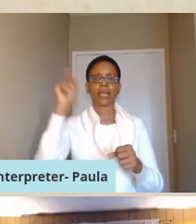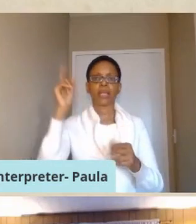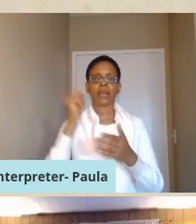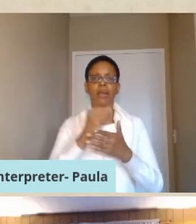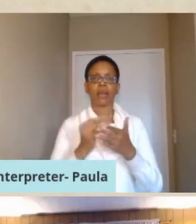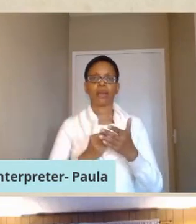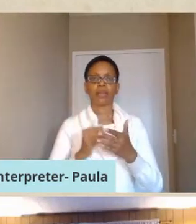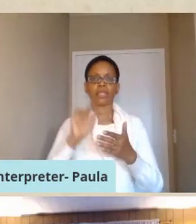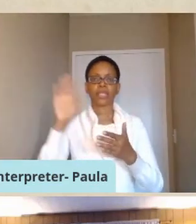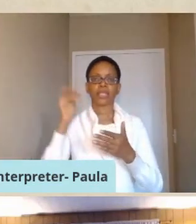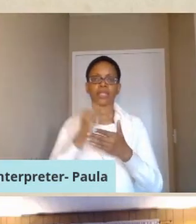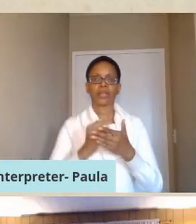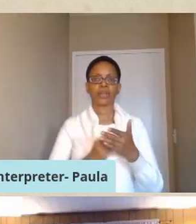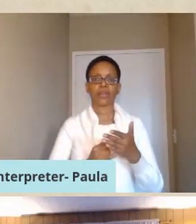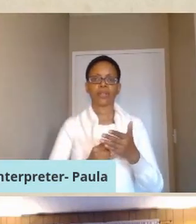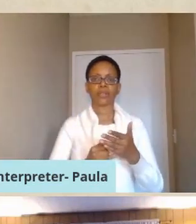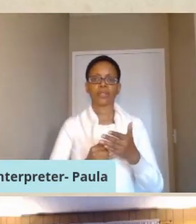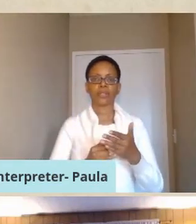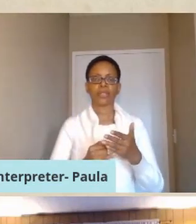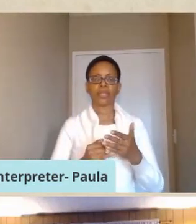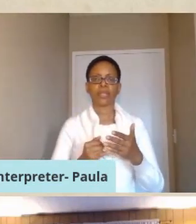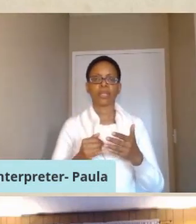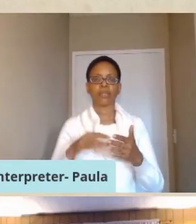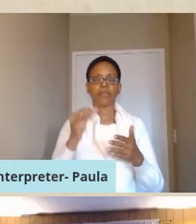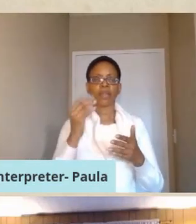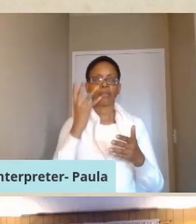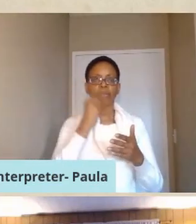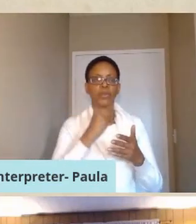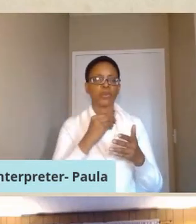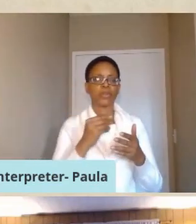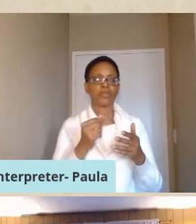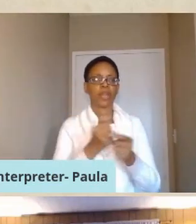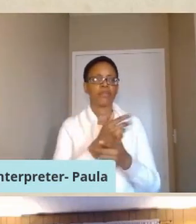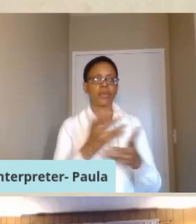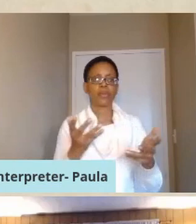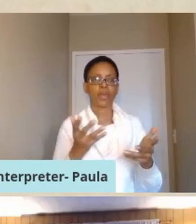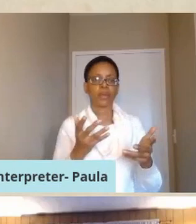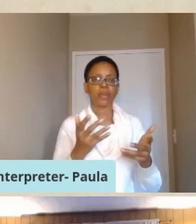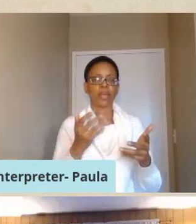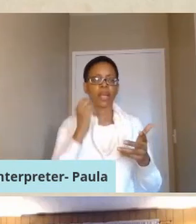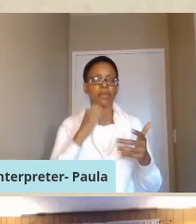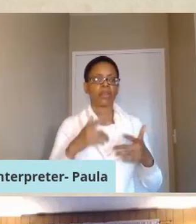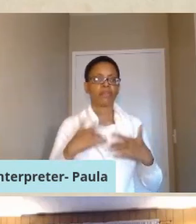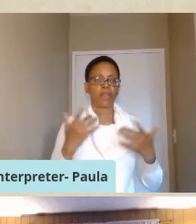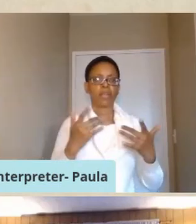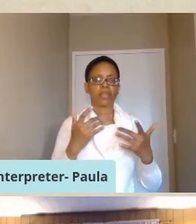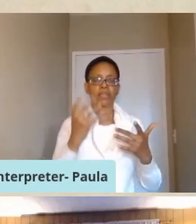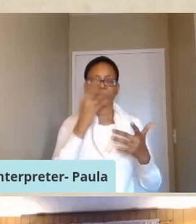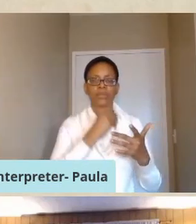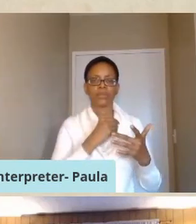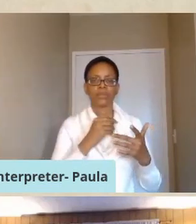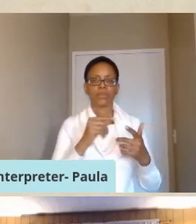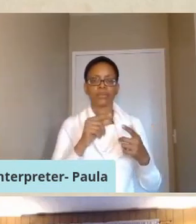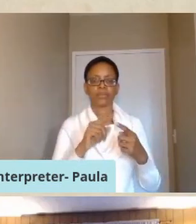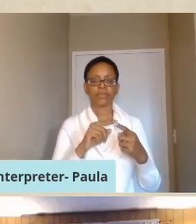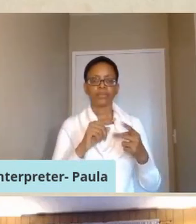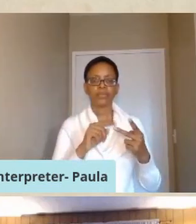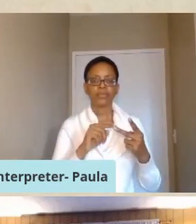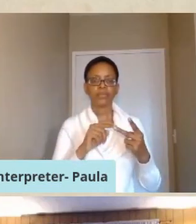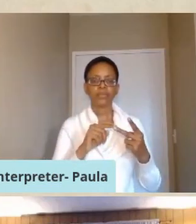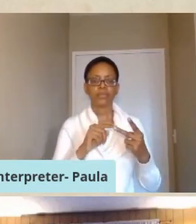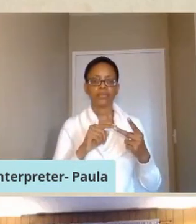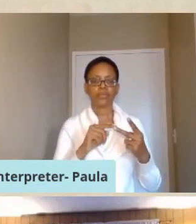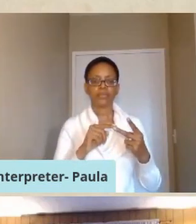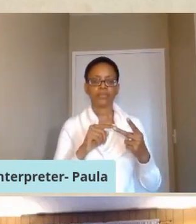essential or relative beauty behind everything or every event. And the second, this is for sighting, by the way, for 5